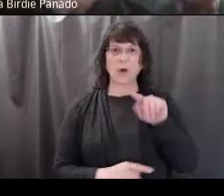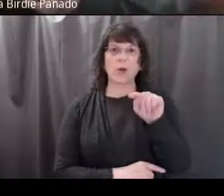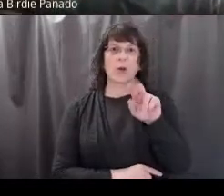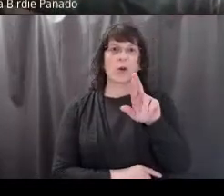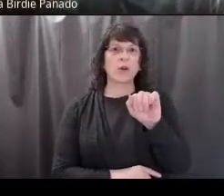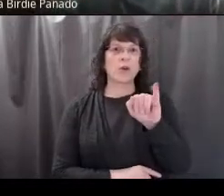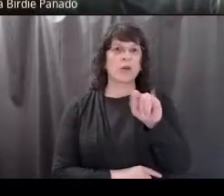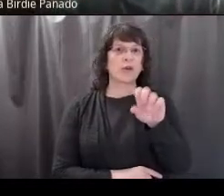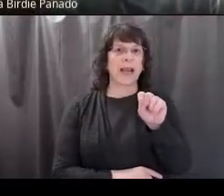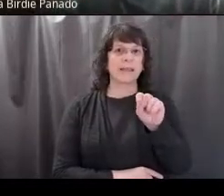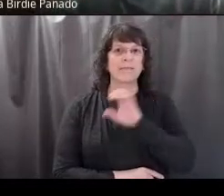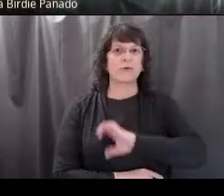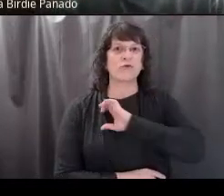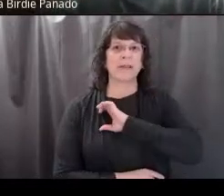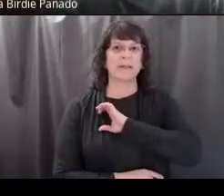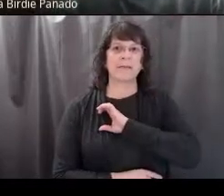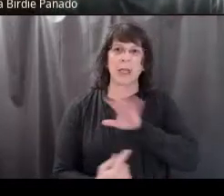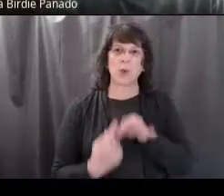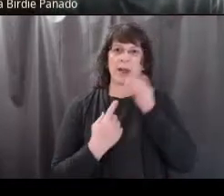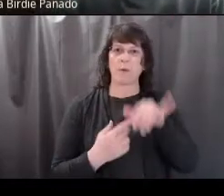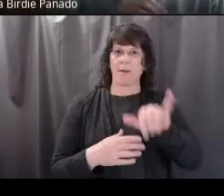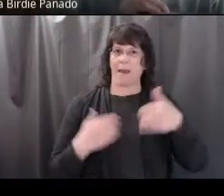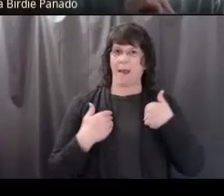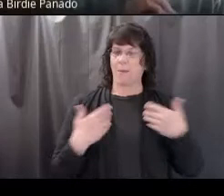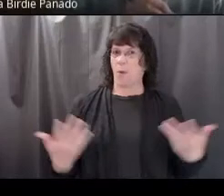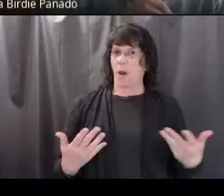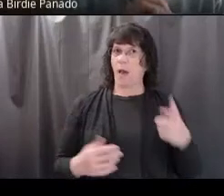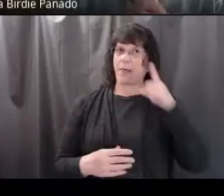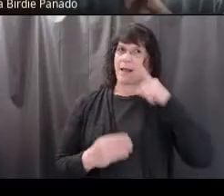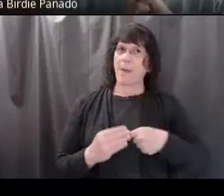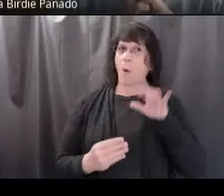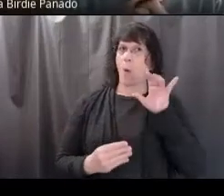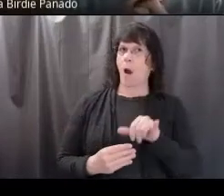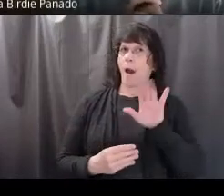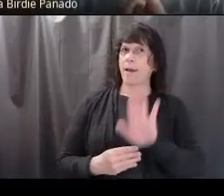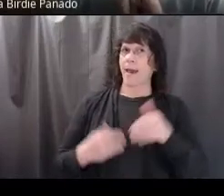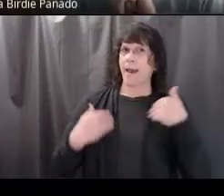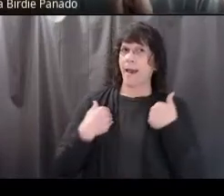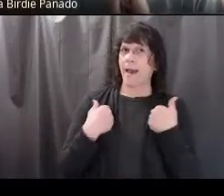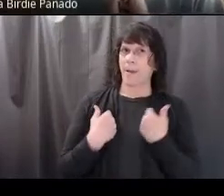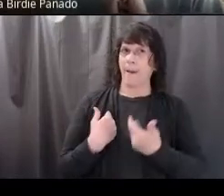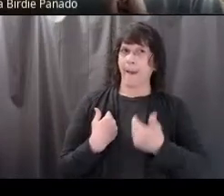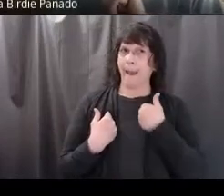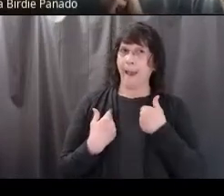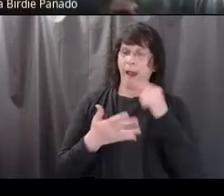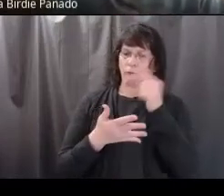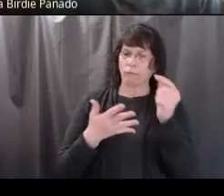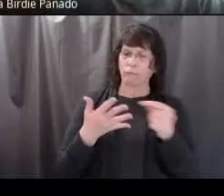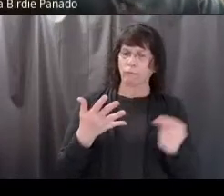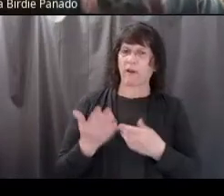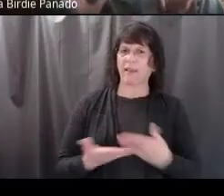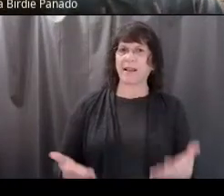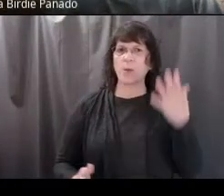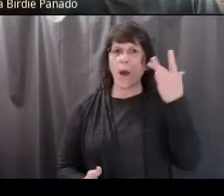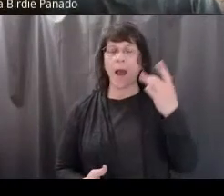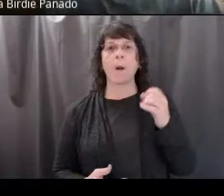are unique to this animal and think about, why might this animal have these things